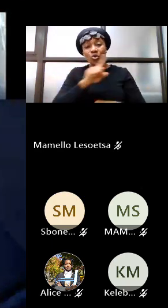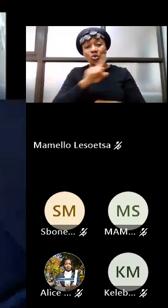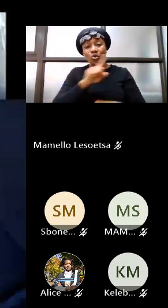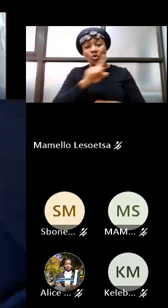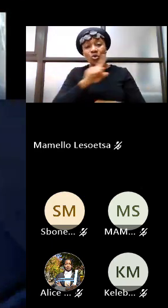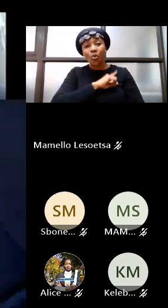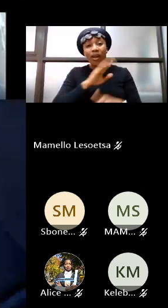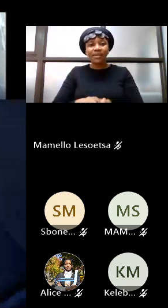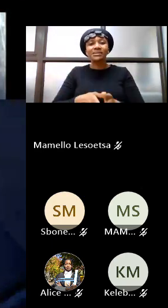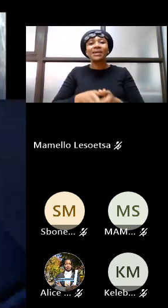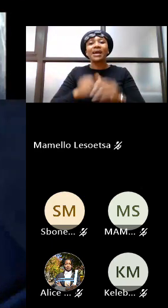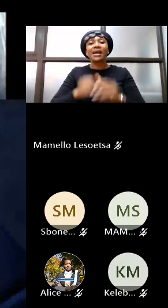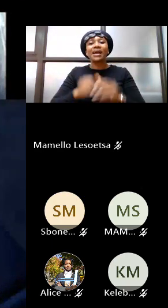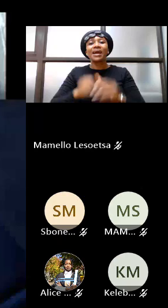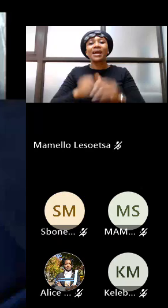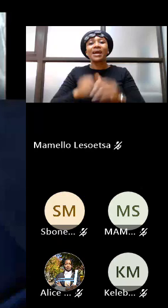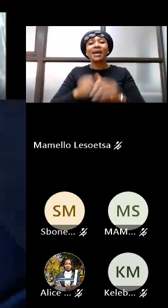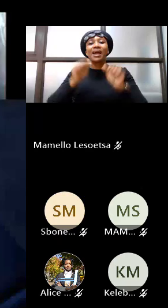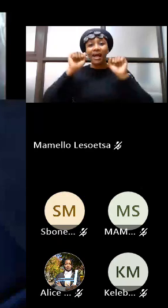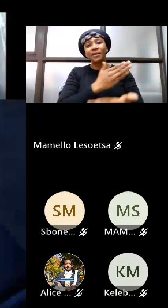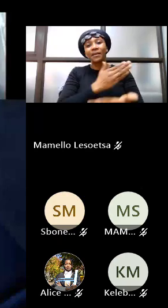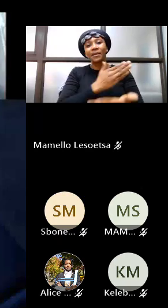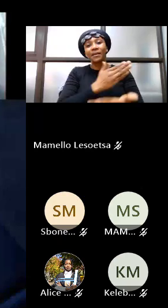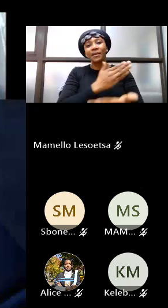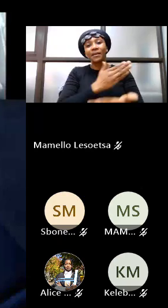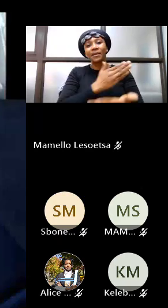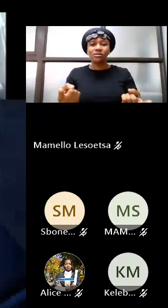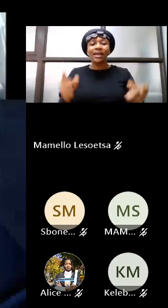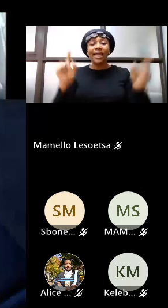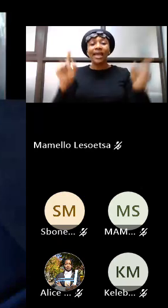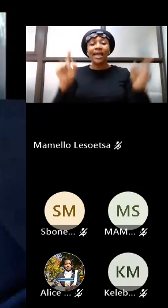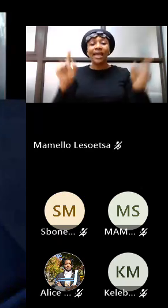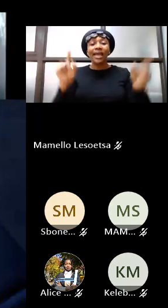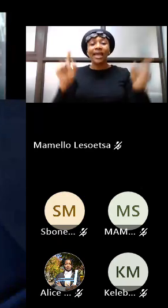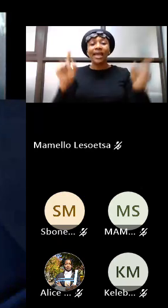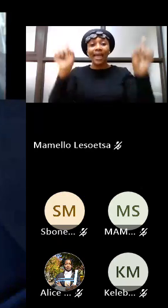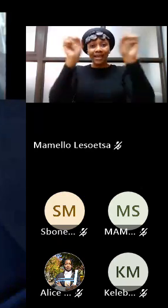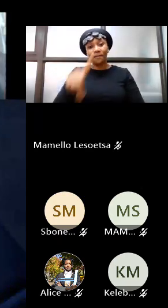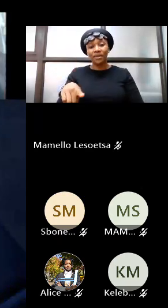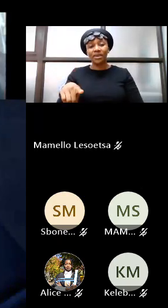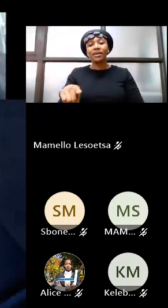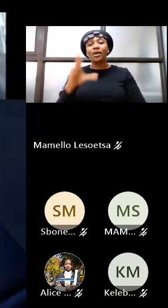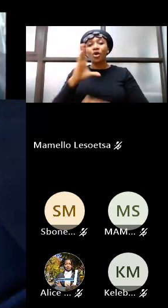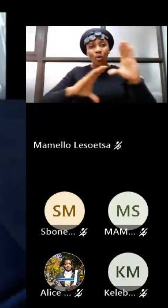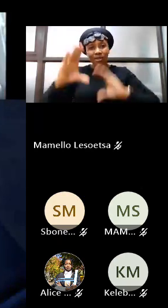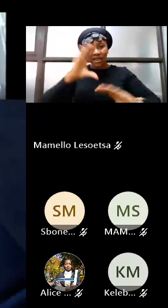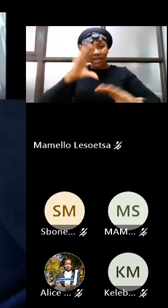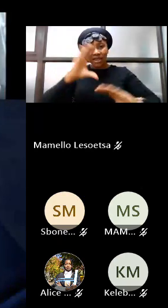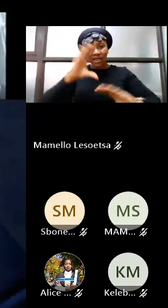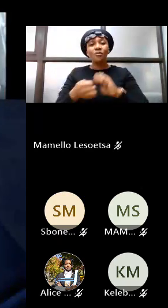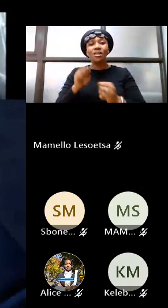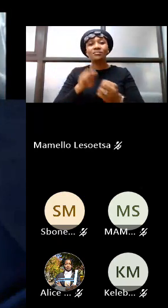them to take part, especially if you talk about cerebral palsy. You might have communication problems or you might